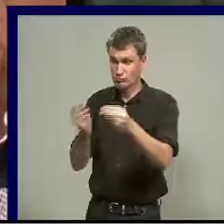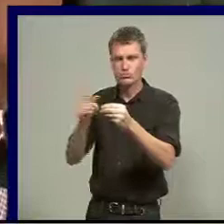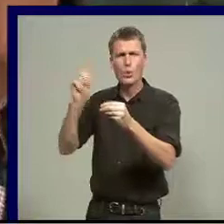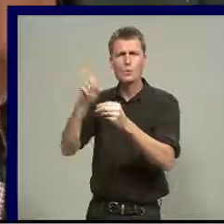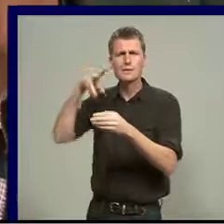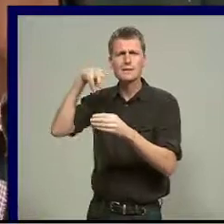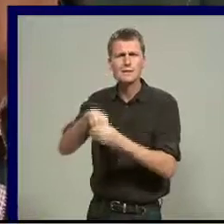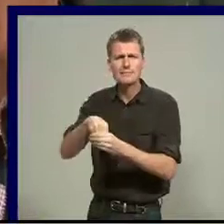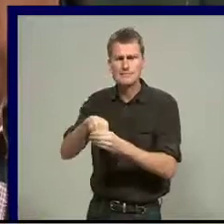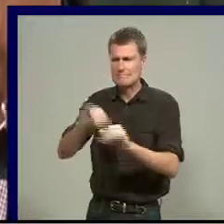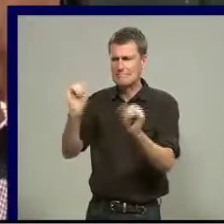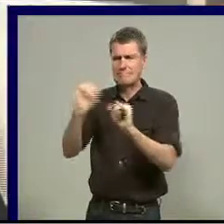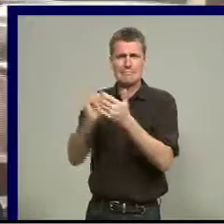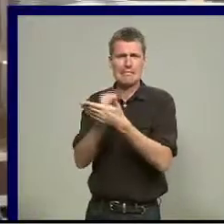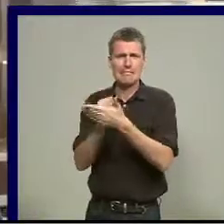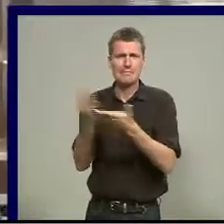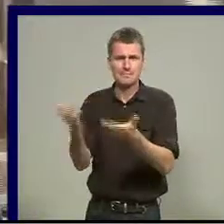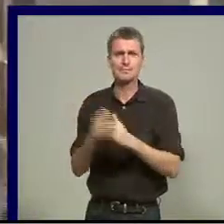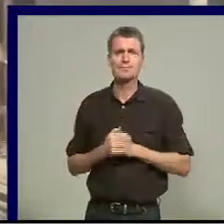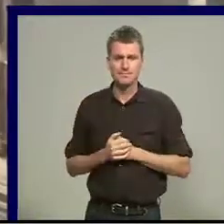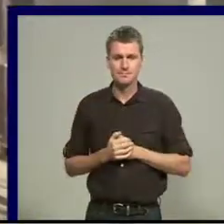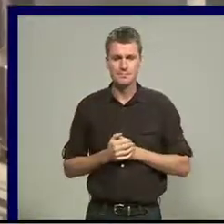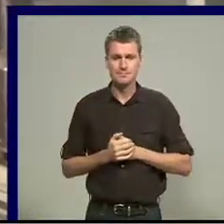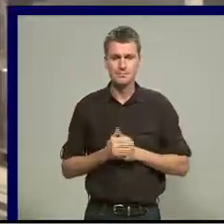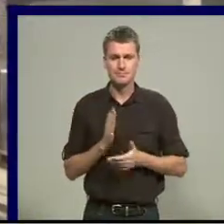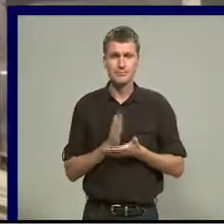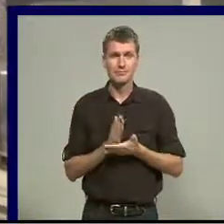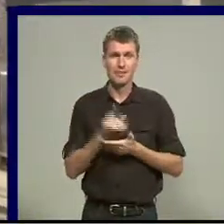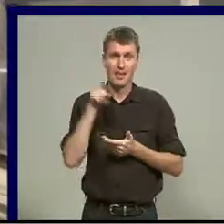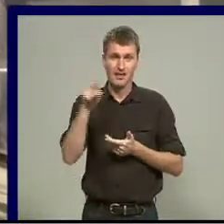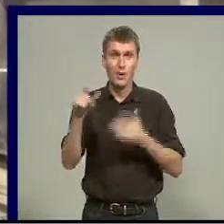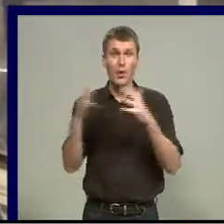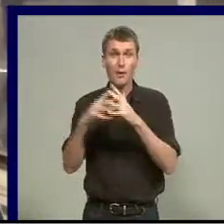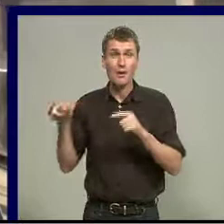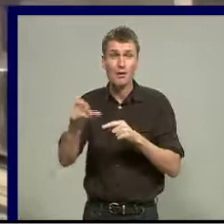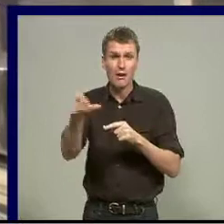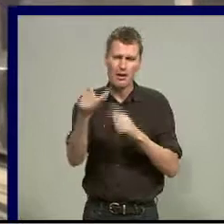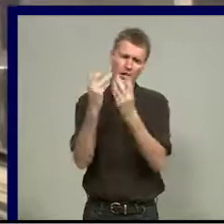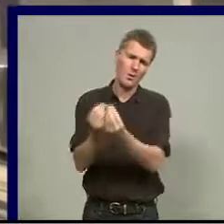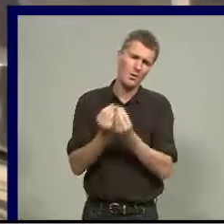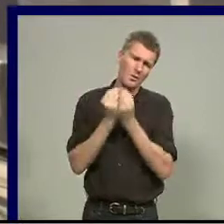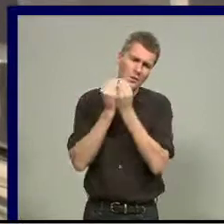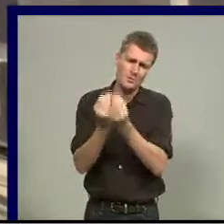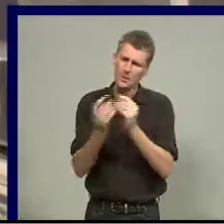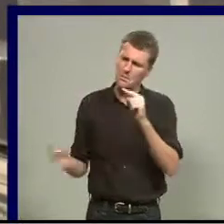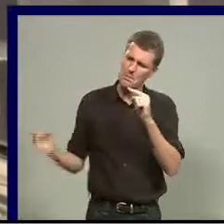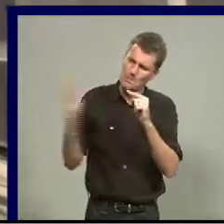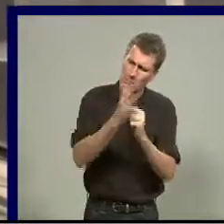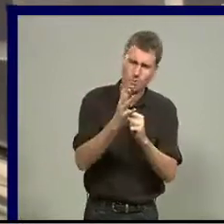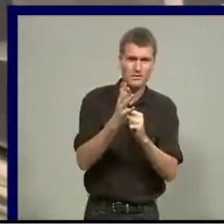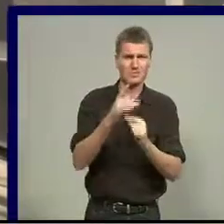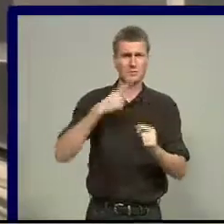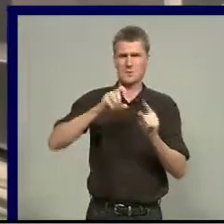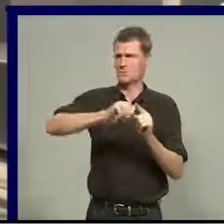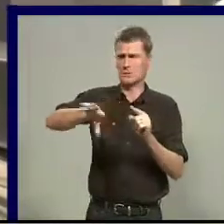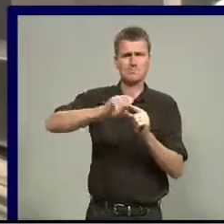Yeah. And it certainly ain't chips. Couldn't have picked a more important place to make discharges into. It's